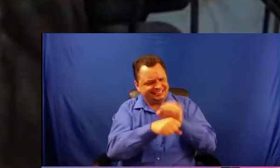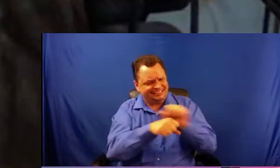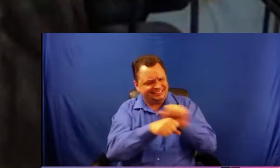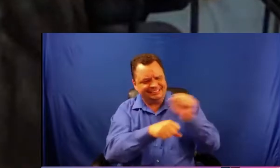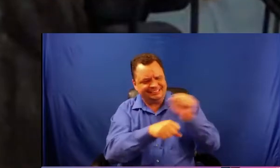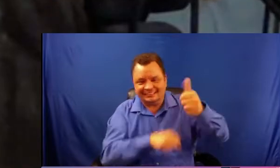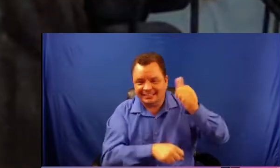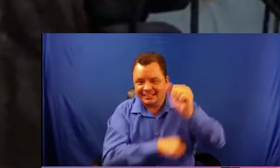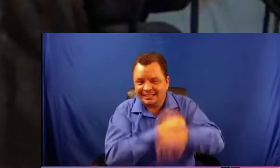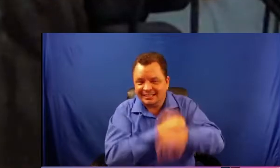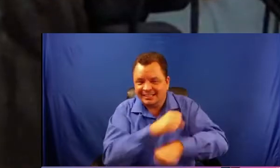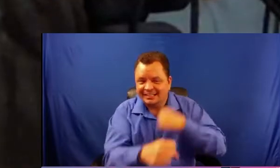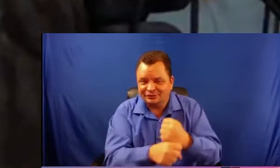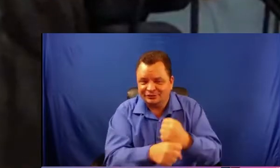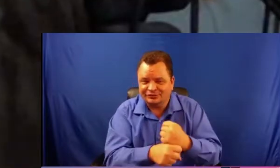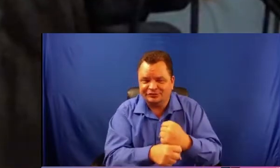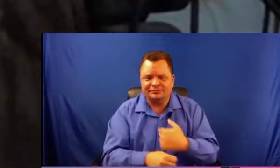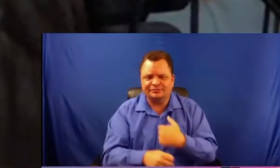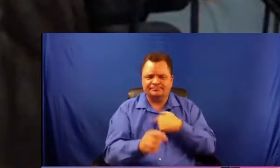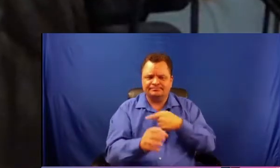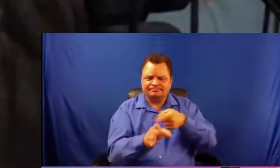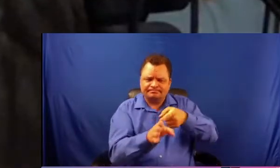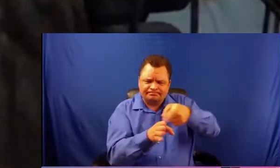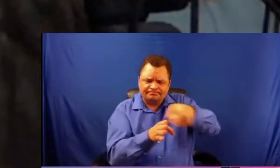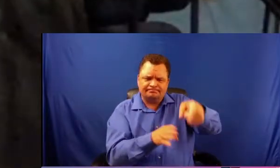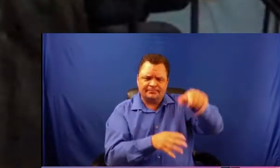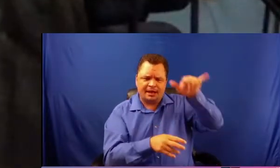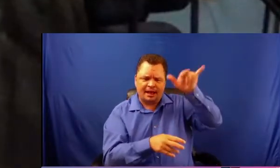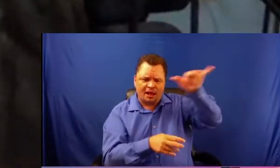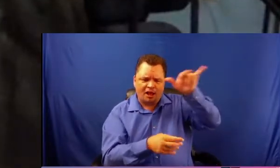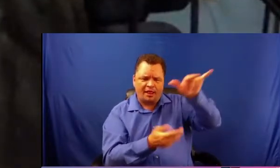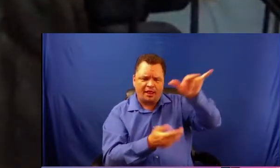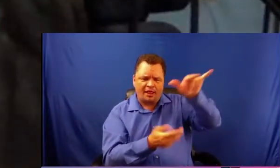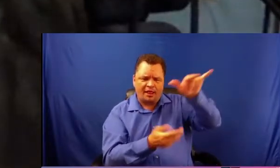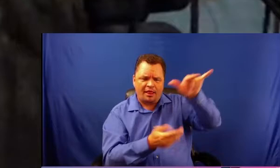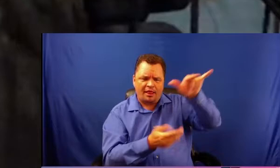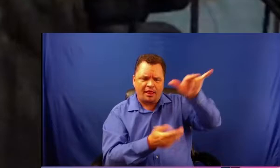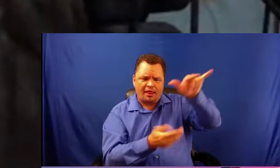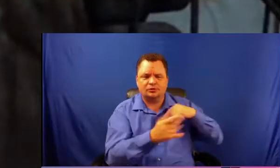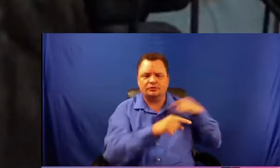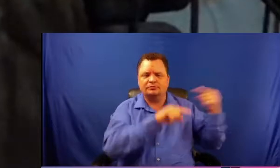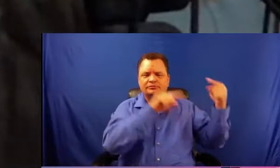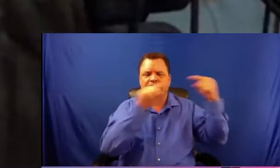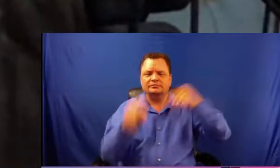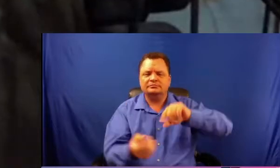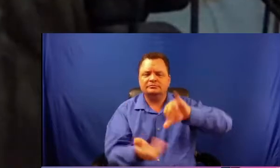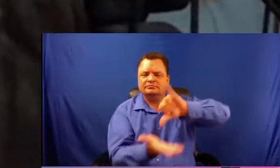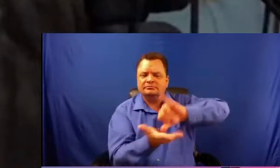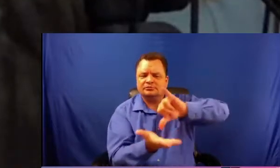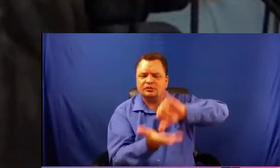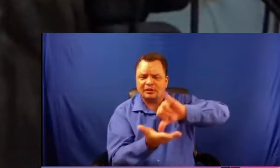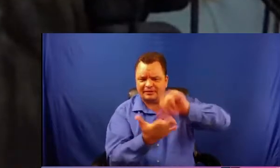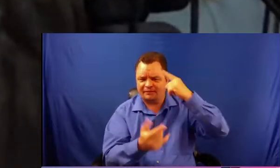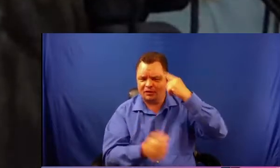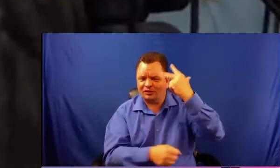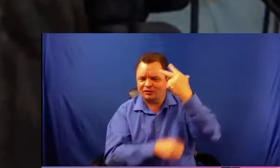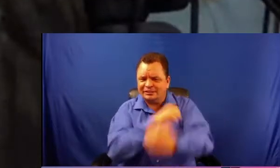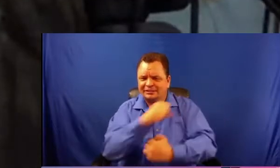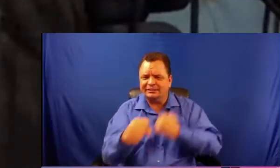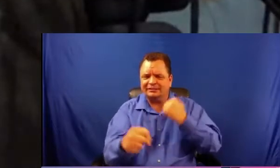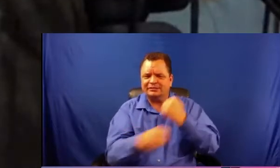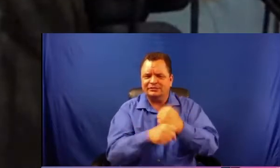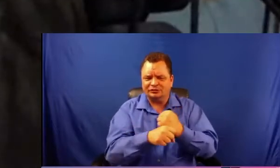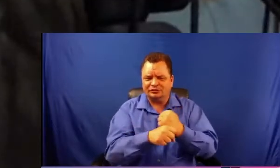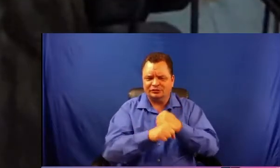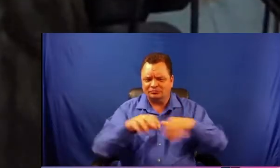flight medicine at the end of that. Went to Iraq for 3 full years as a physician assistant and treated the locals in